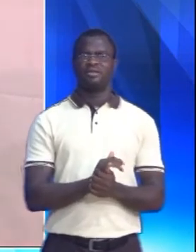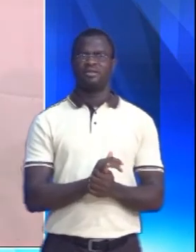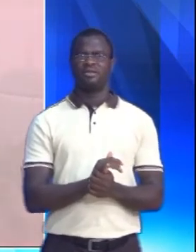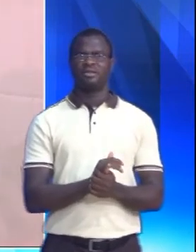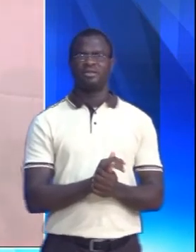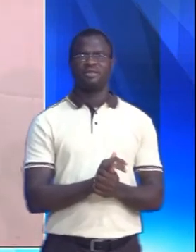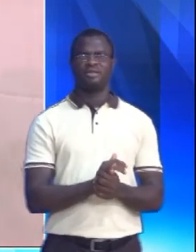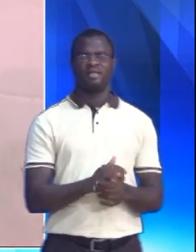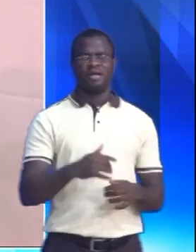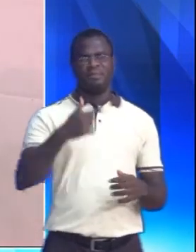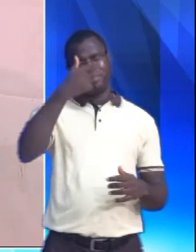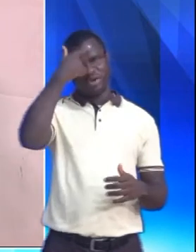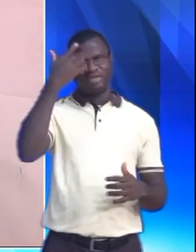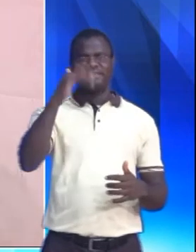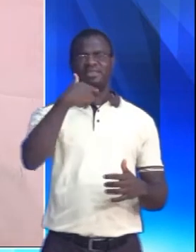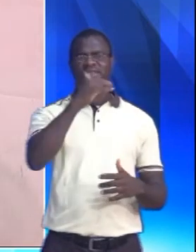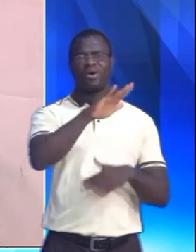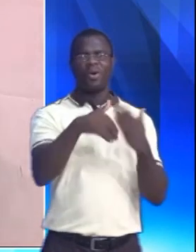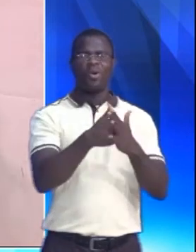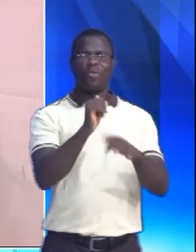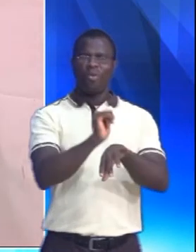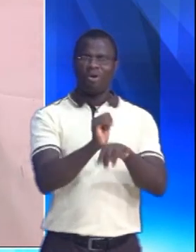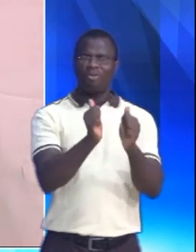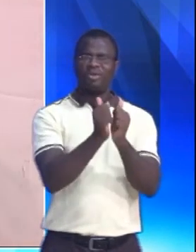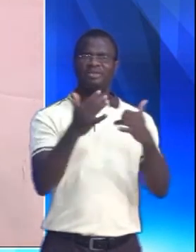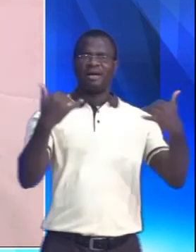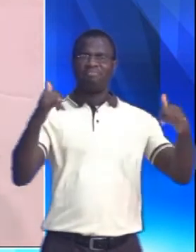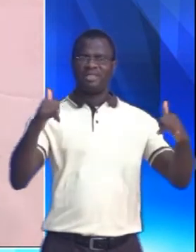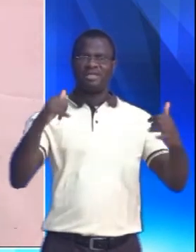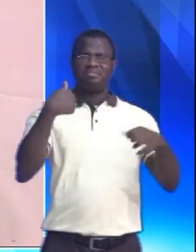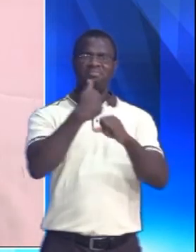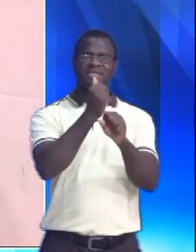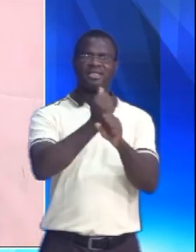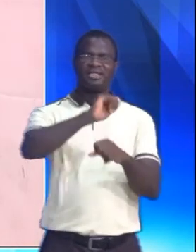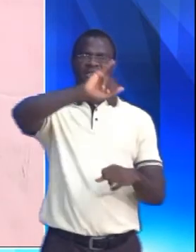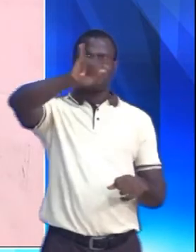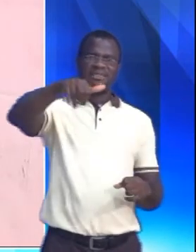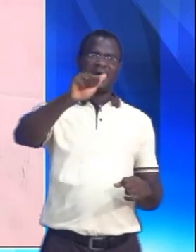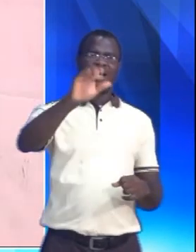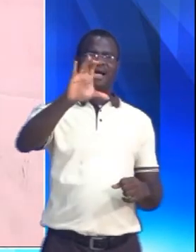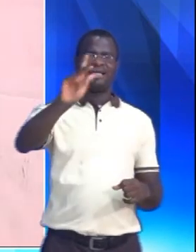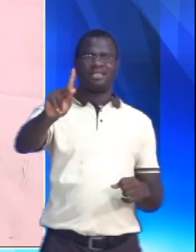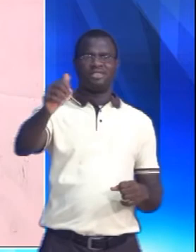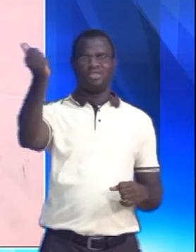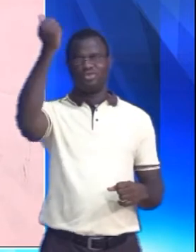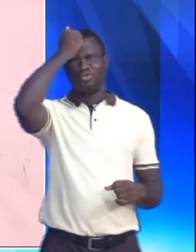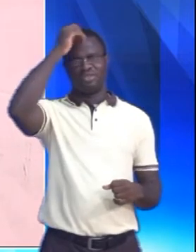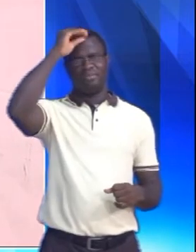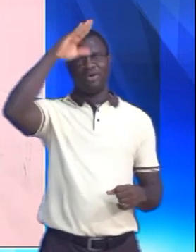Jack a dull boy. Now your homework goes this